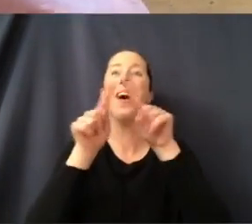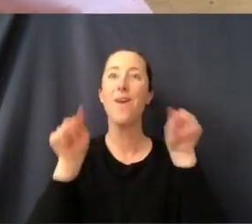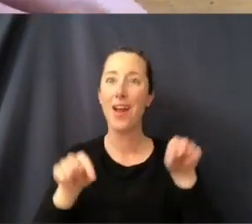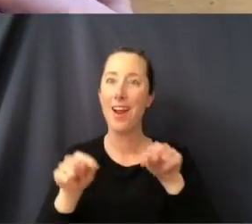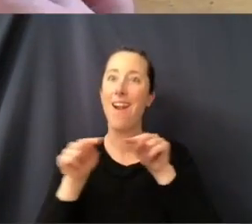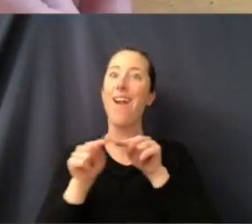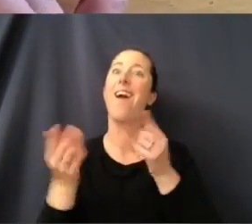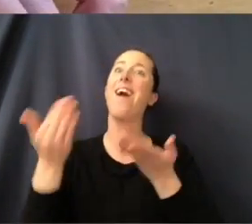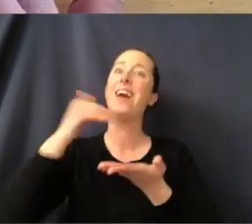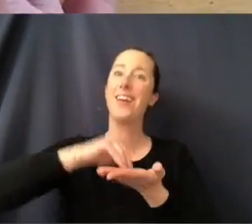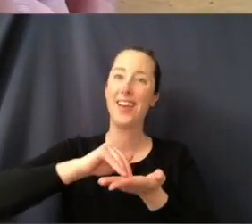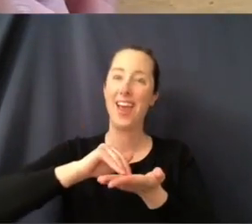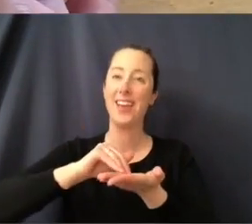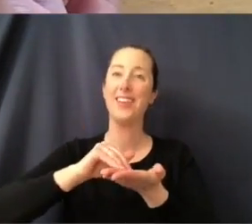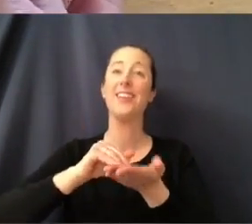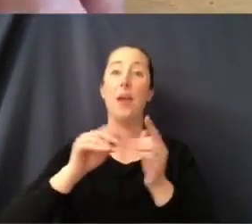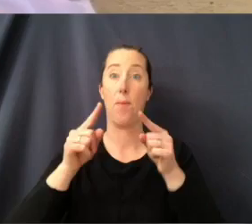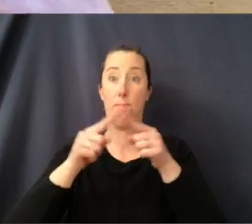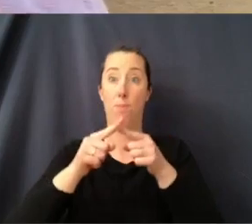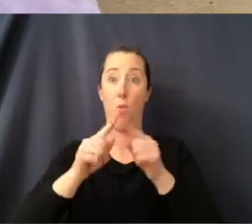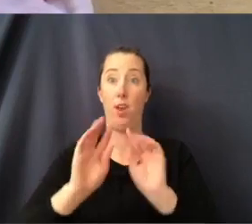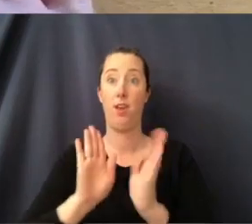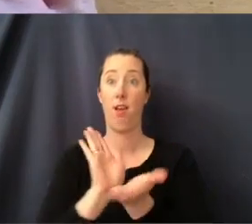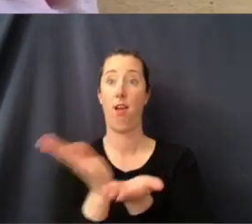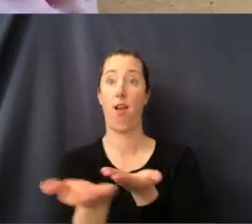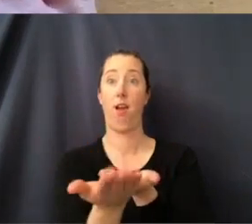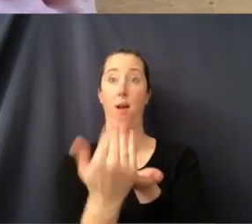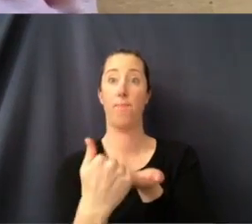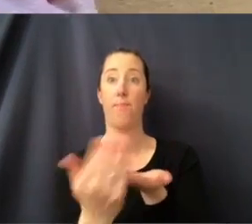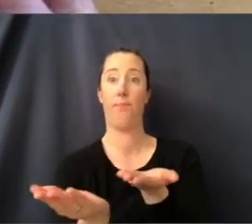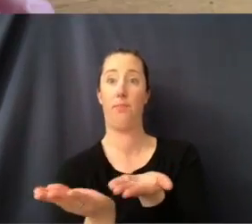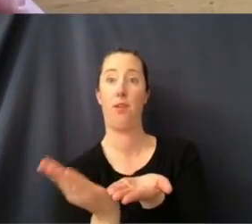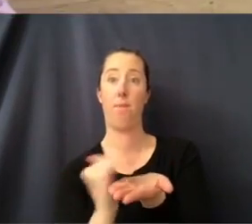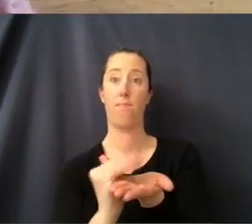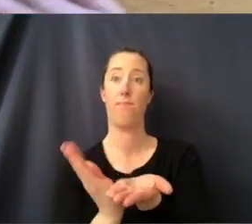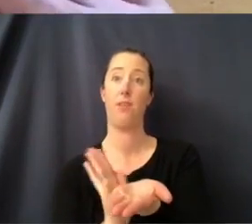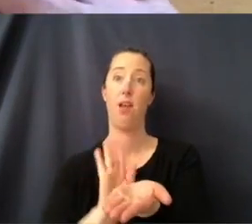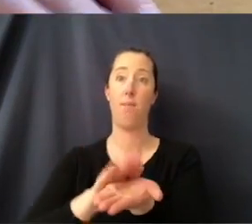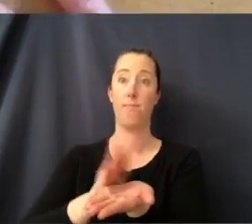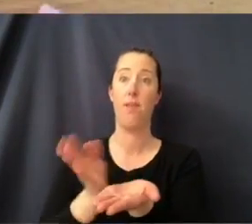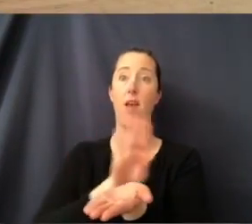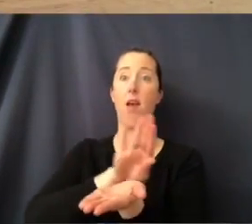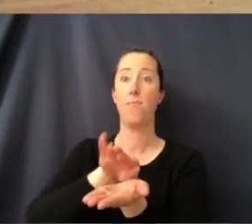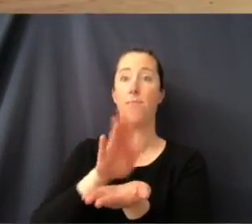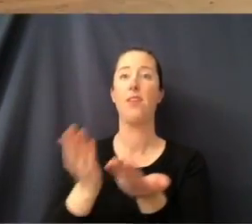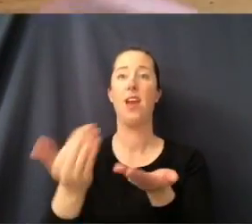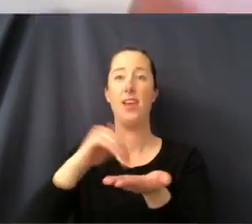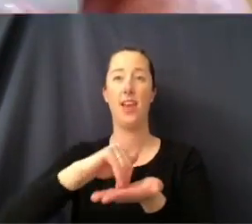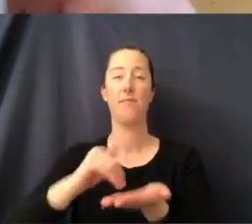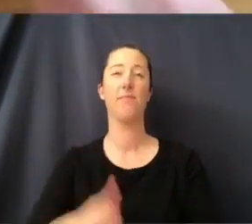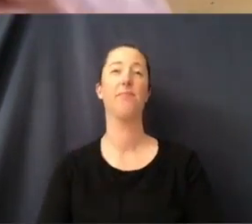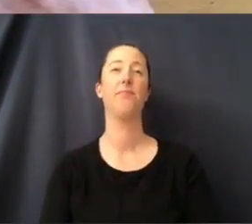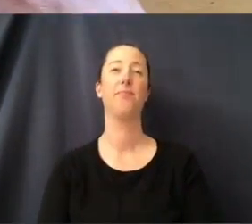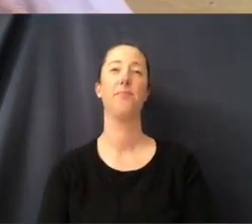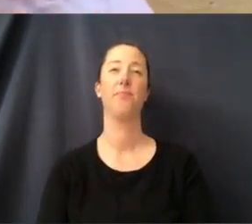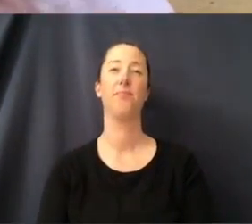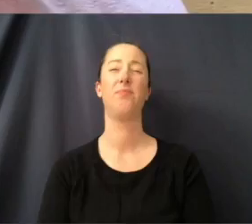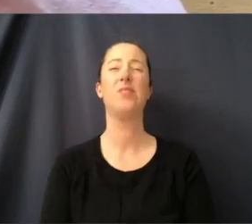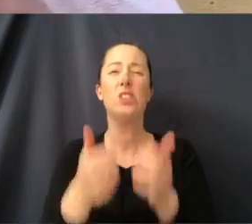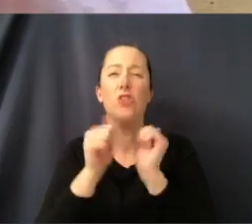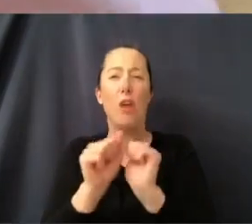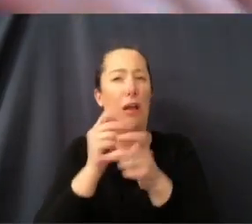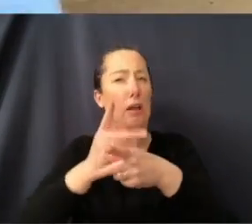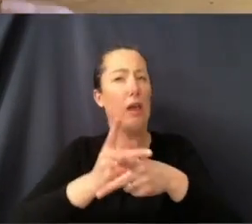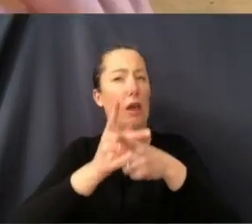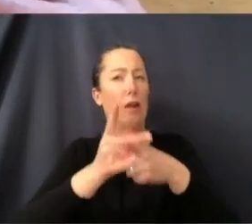And here comes my smaller square, just like that. Try to line them up the best you can. The more precise you are, the better your